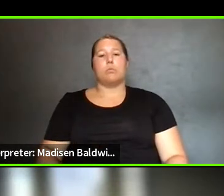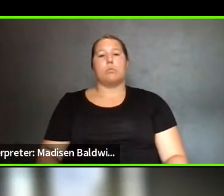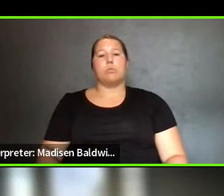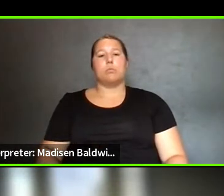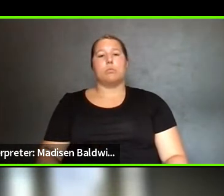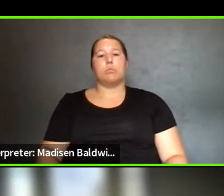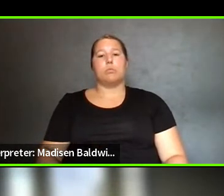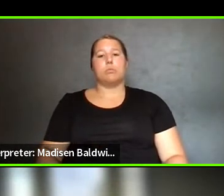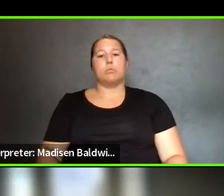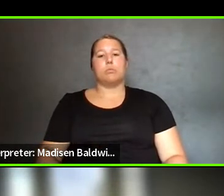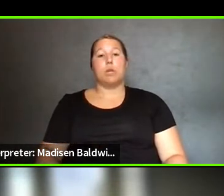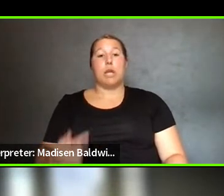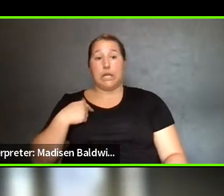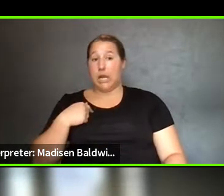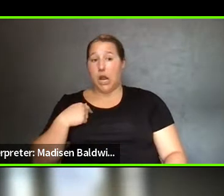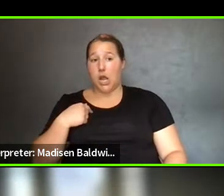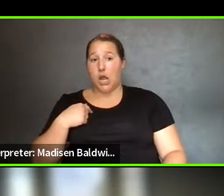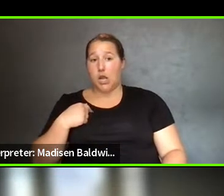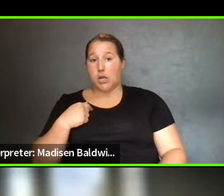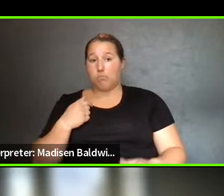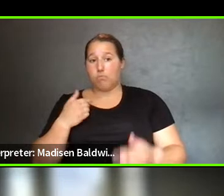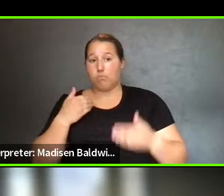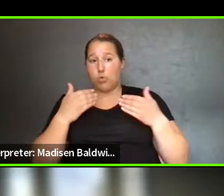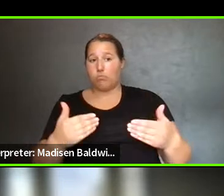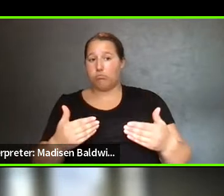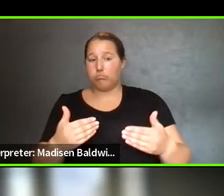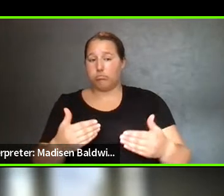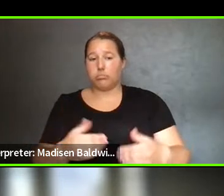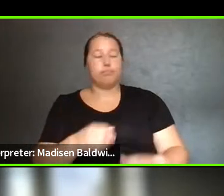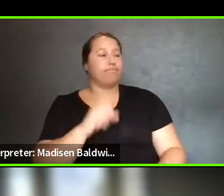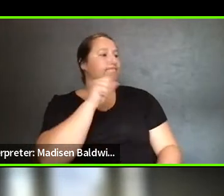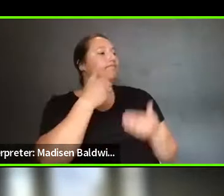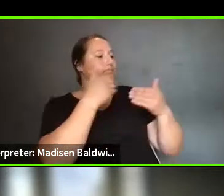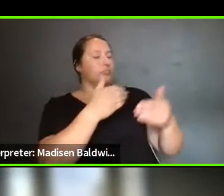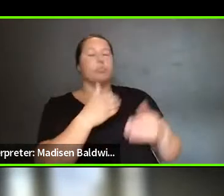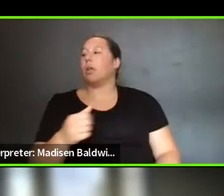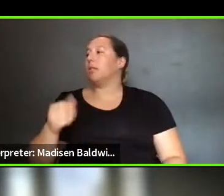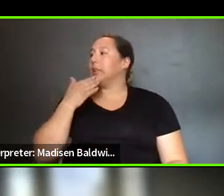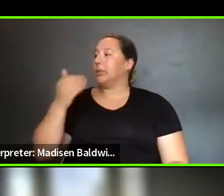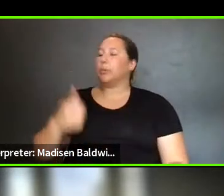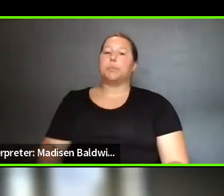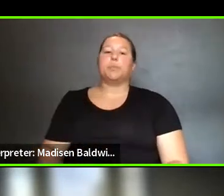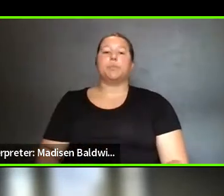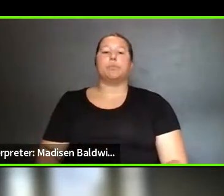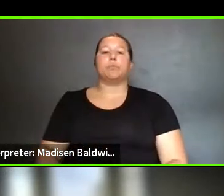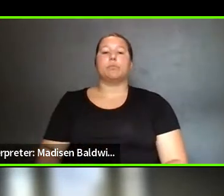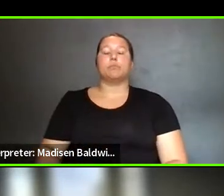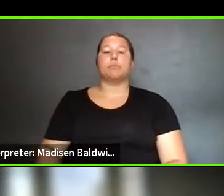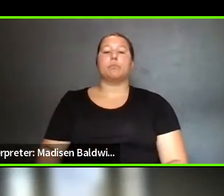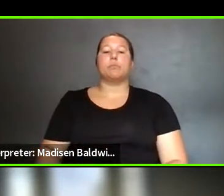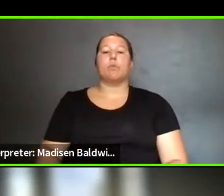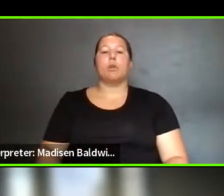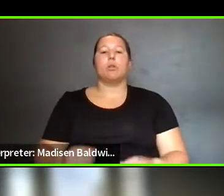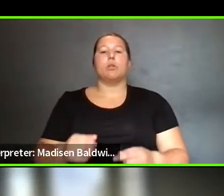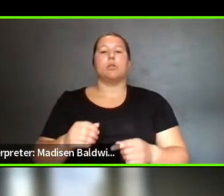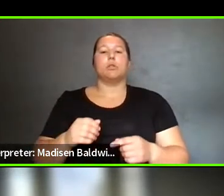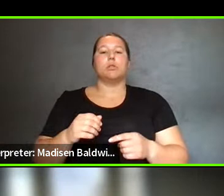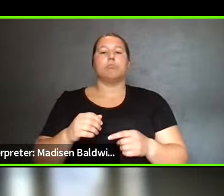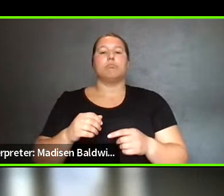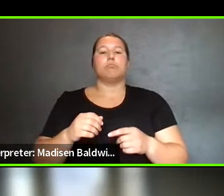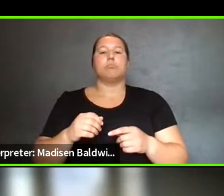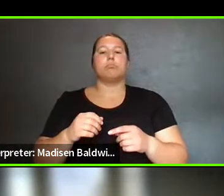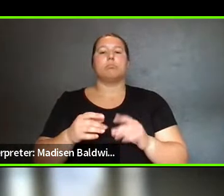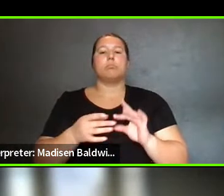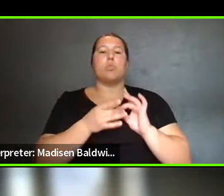No? Can I jump in there? Yeah, go ahead. Thank you. This is surrounding the funding sources for the victims